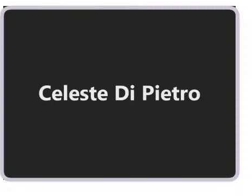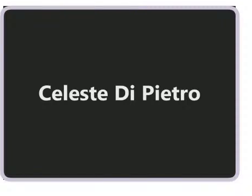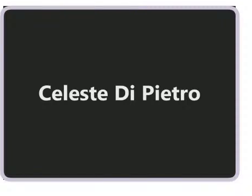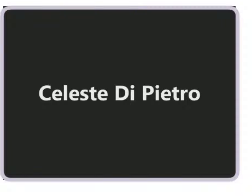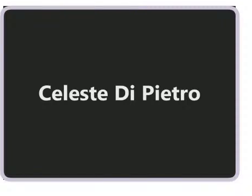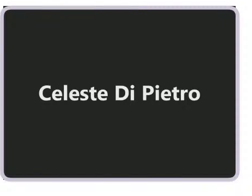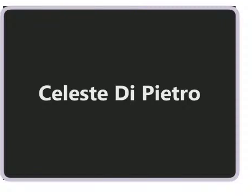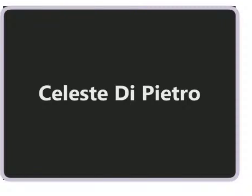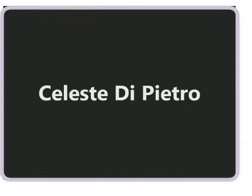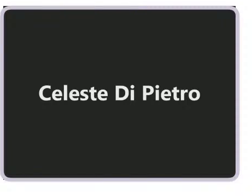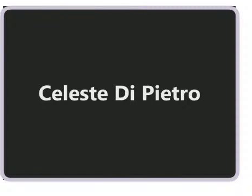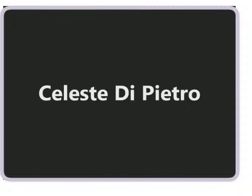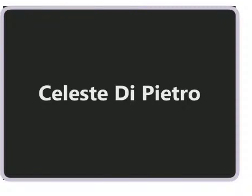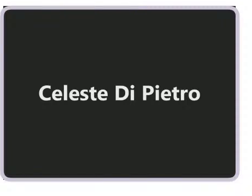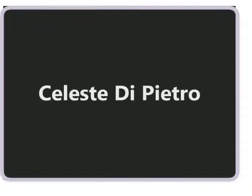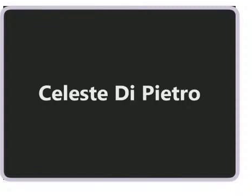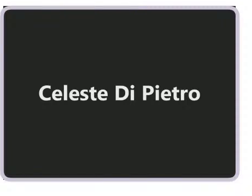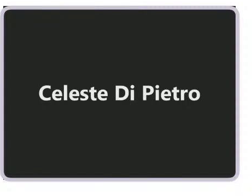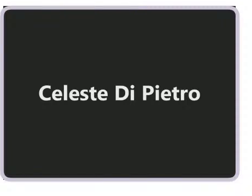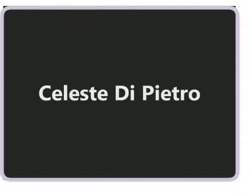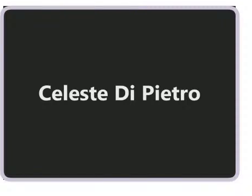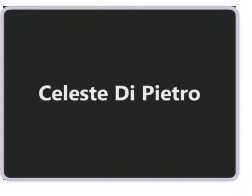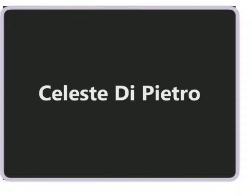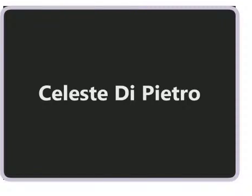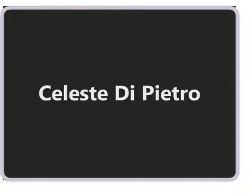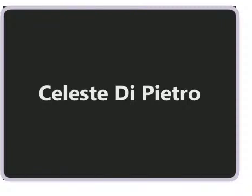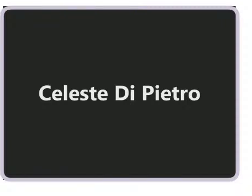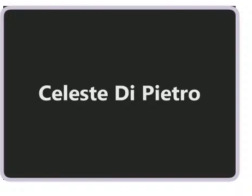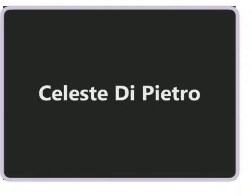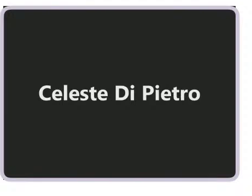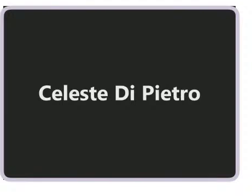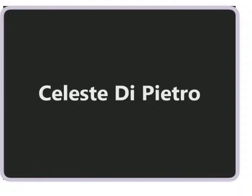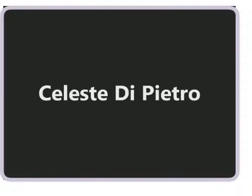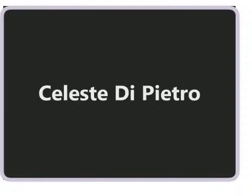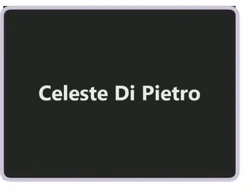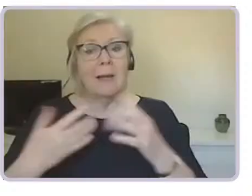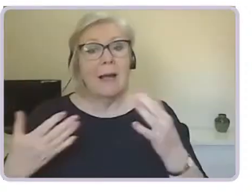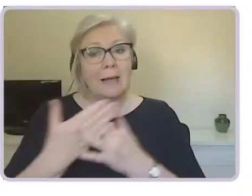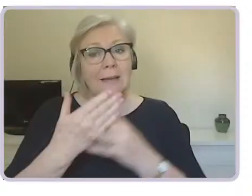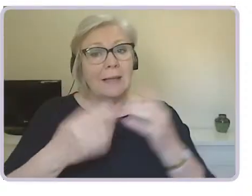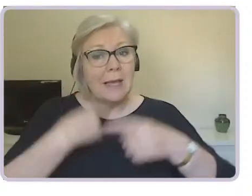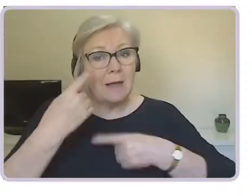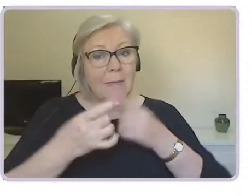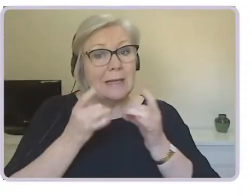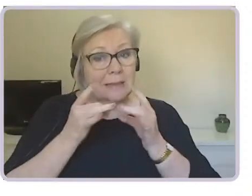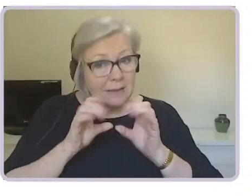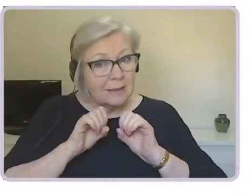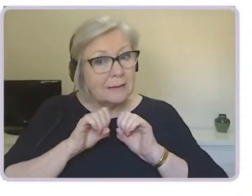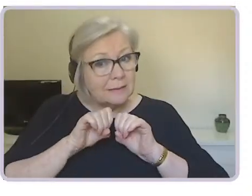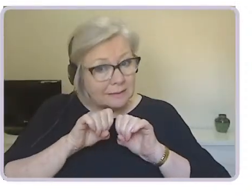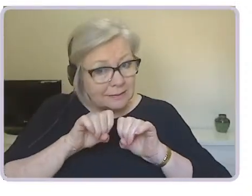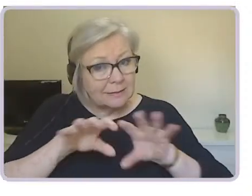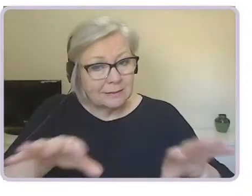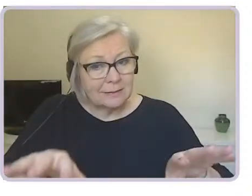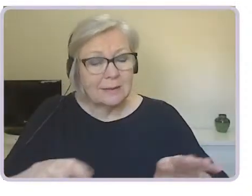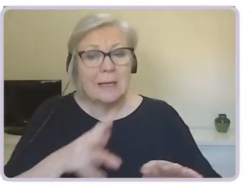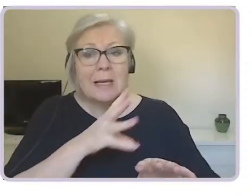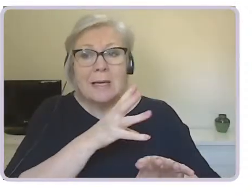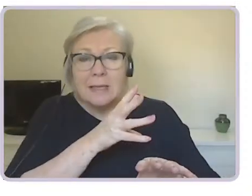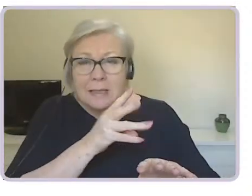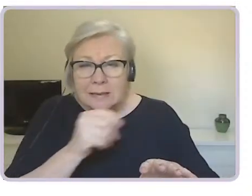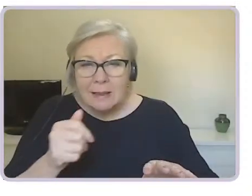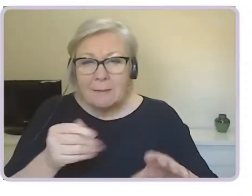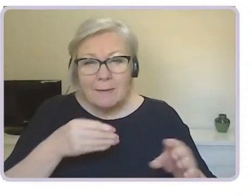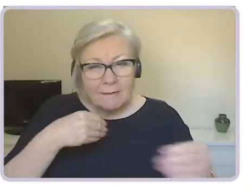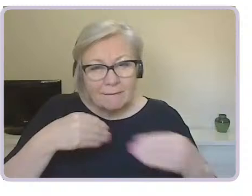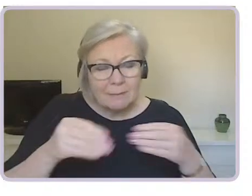leave for support workers. Accessible information has started to become available. Some more flexibility in our